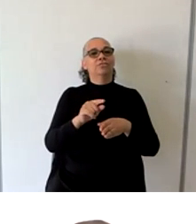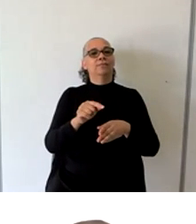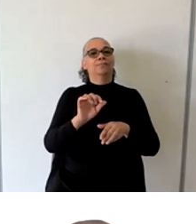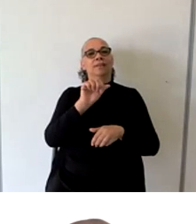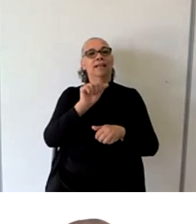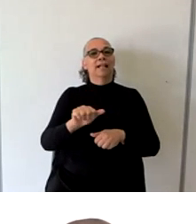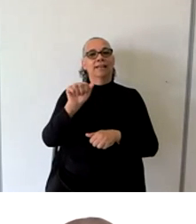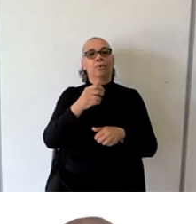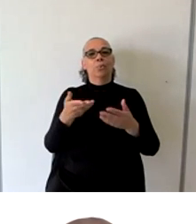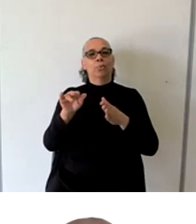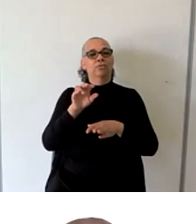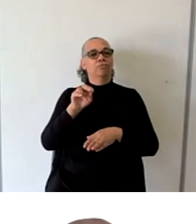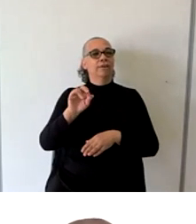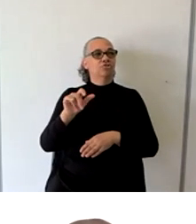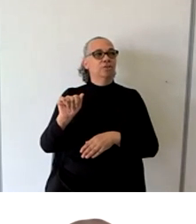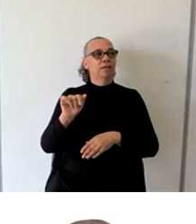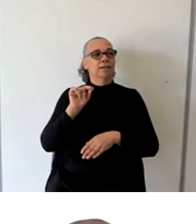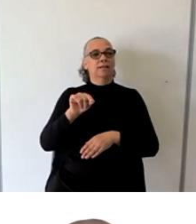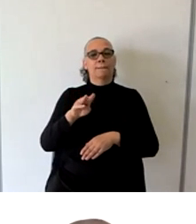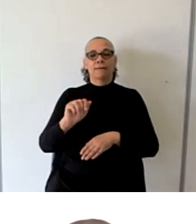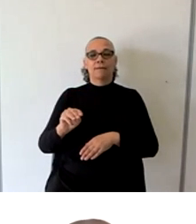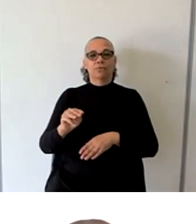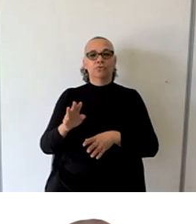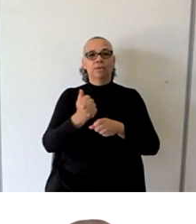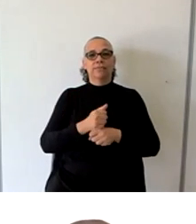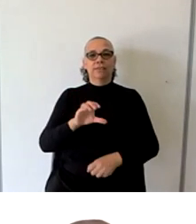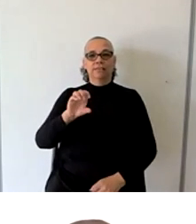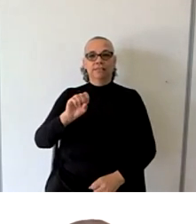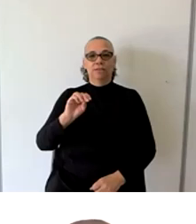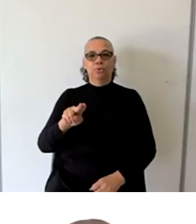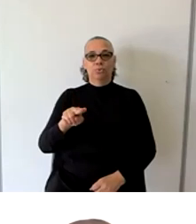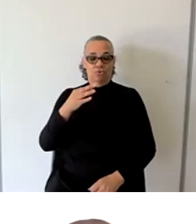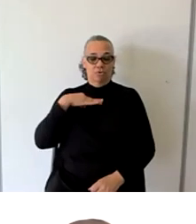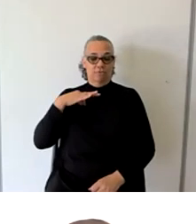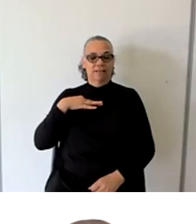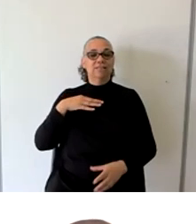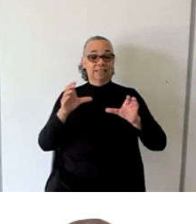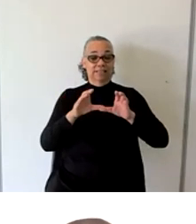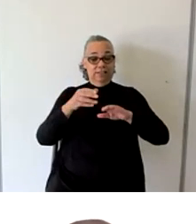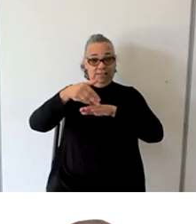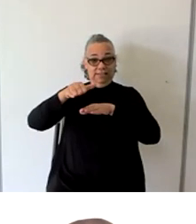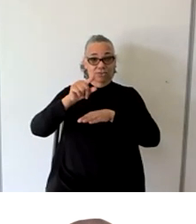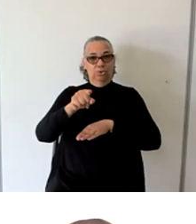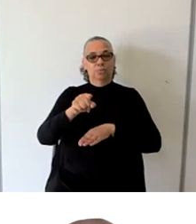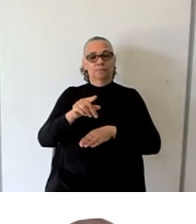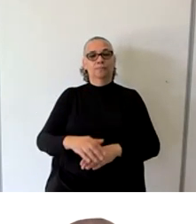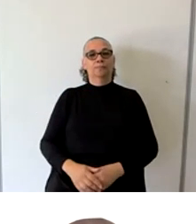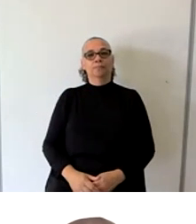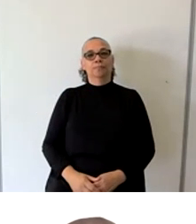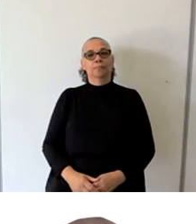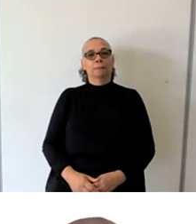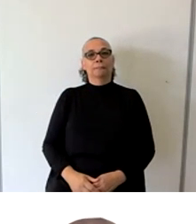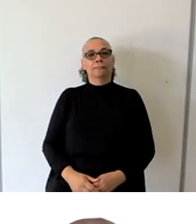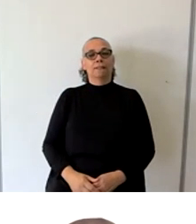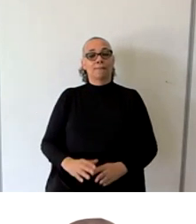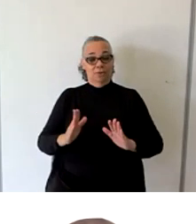to get those CEU credits or certificates sent back to you. With that, I am going to pass